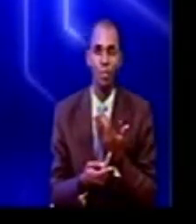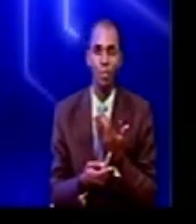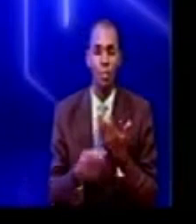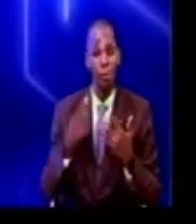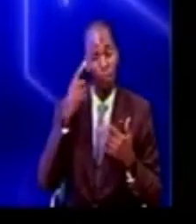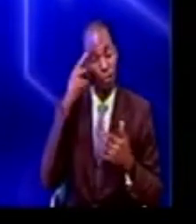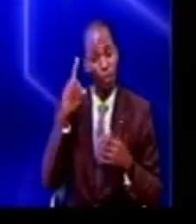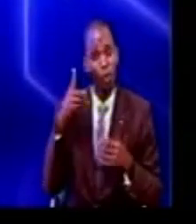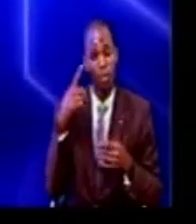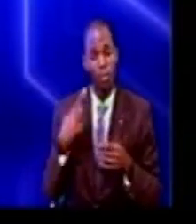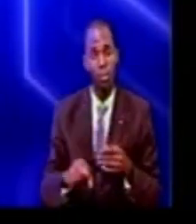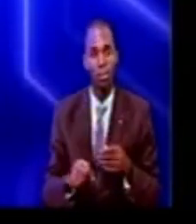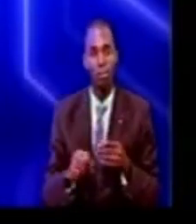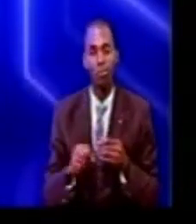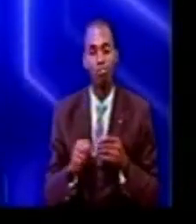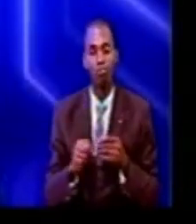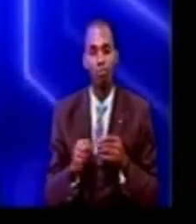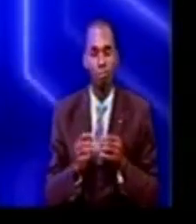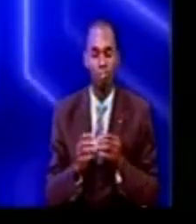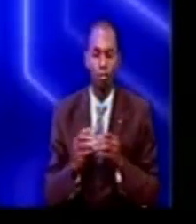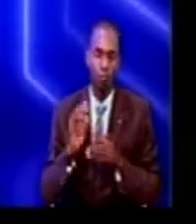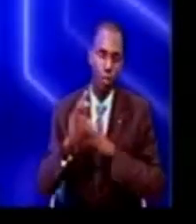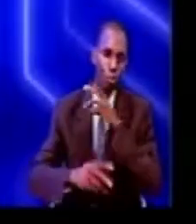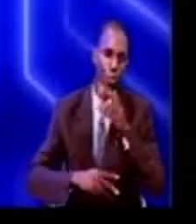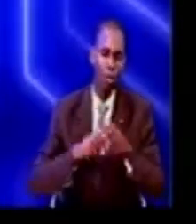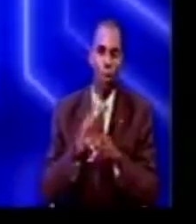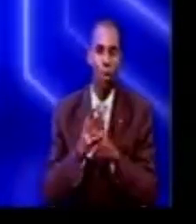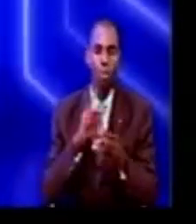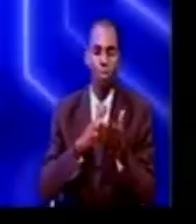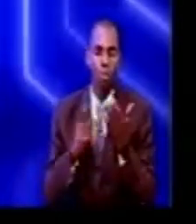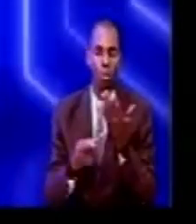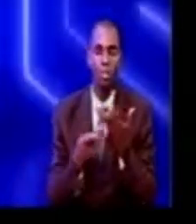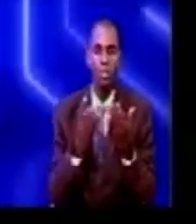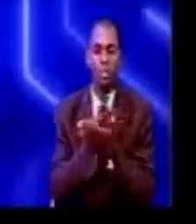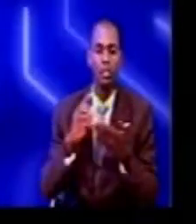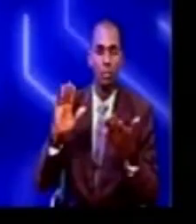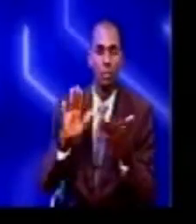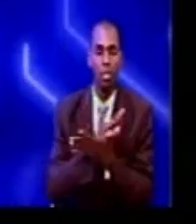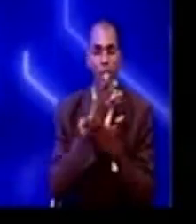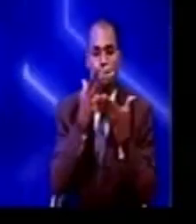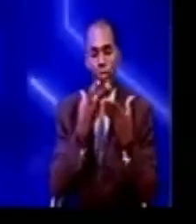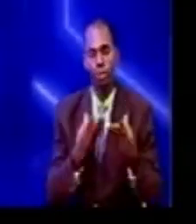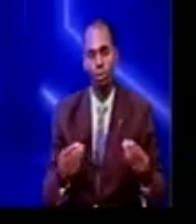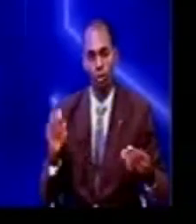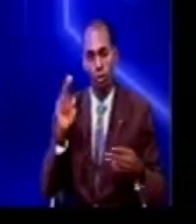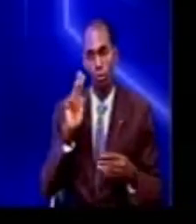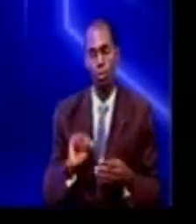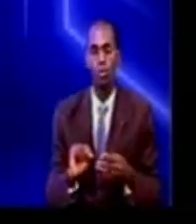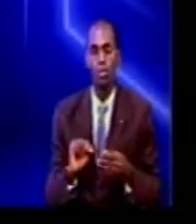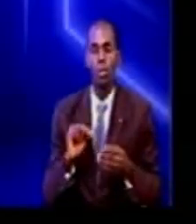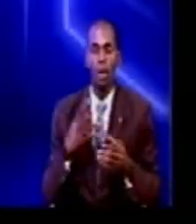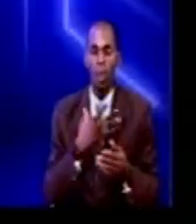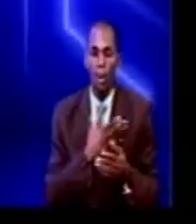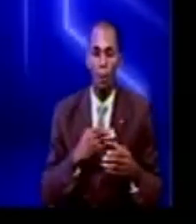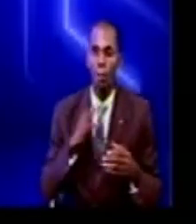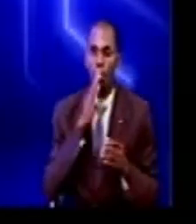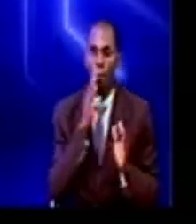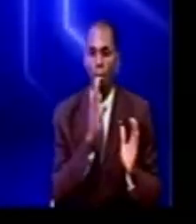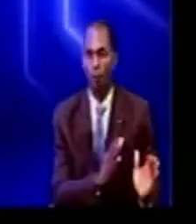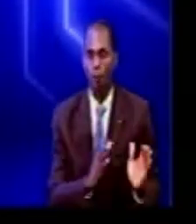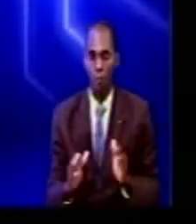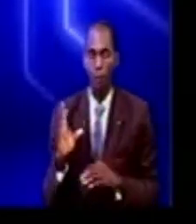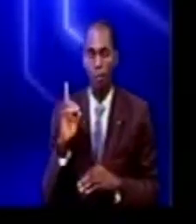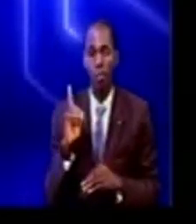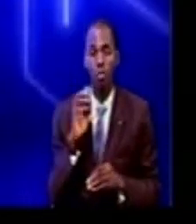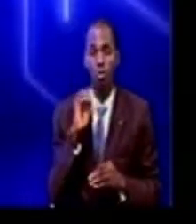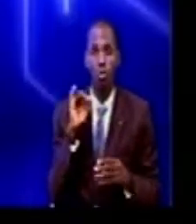is amend to be made in preparation for the global crusade, divine solution for all. We make